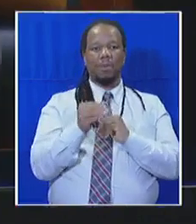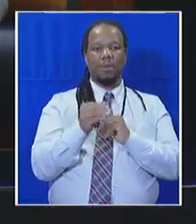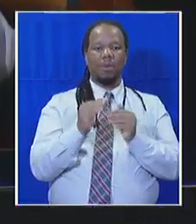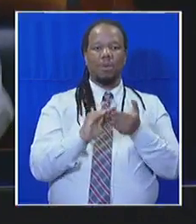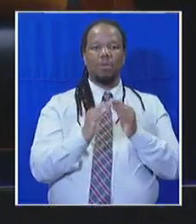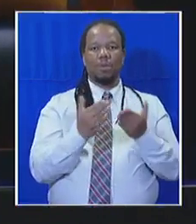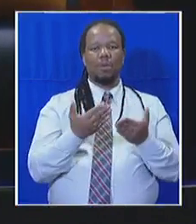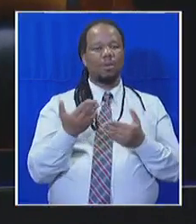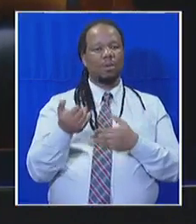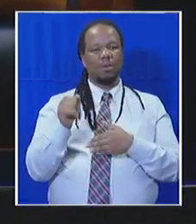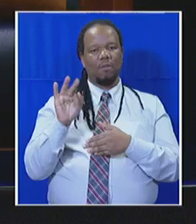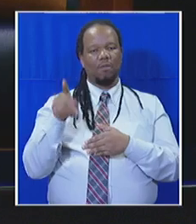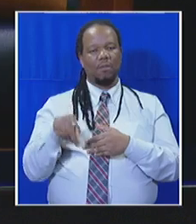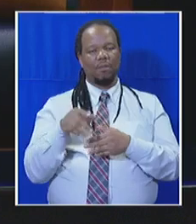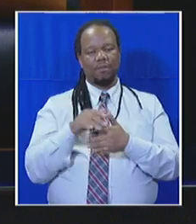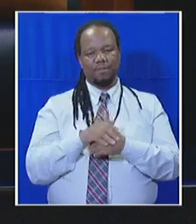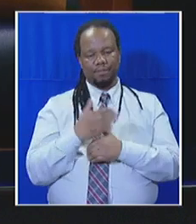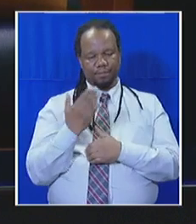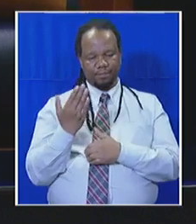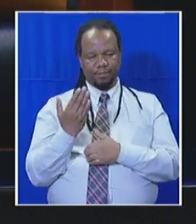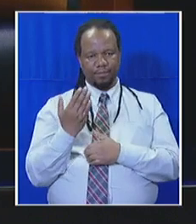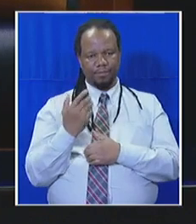The IFP.